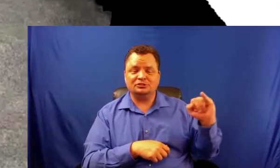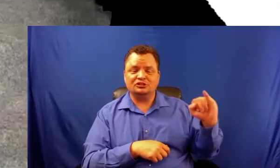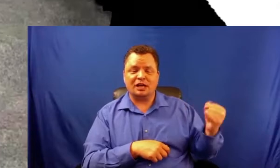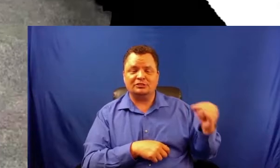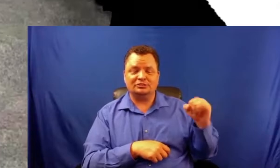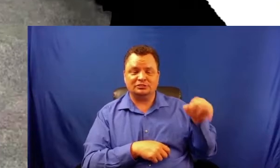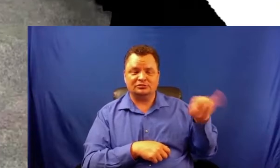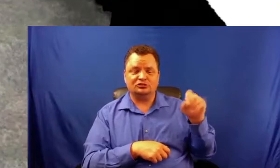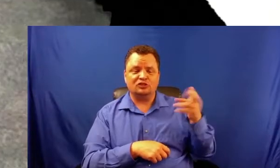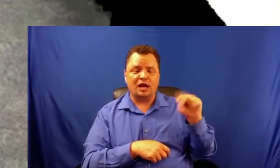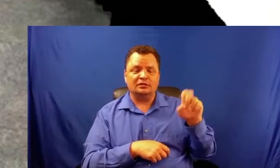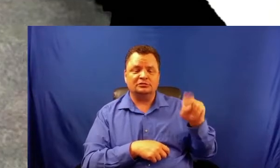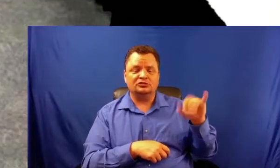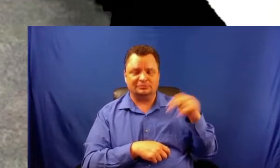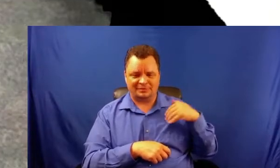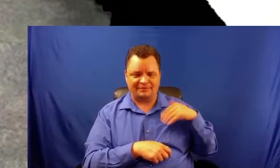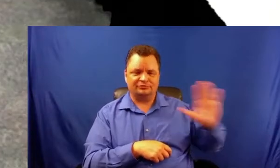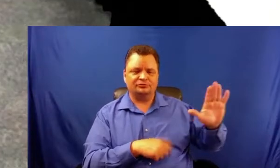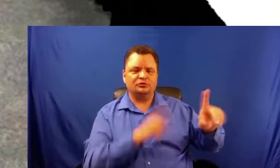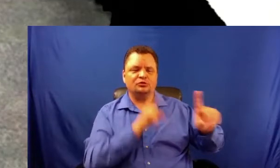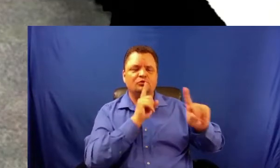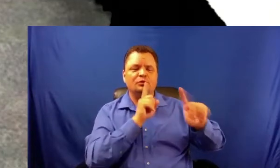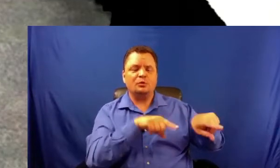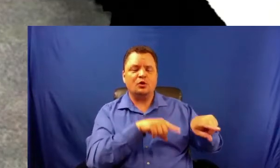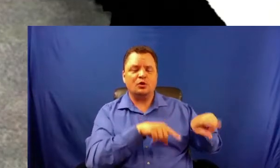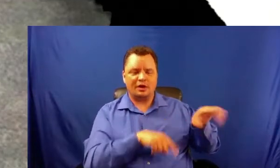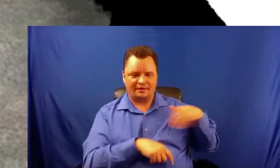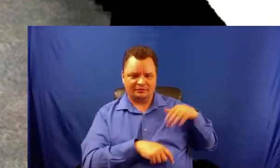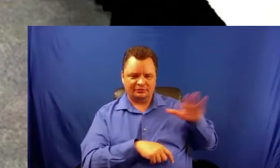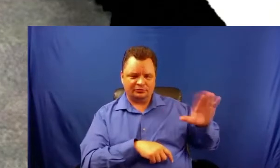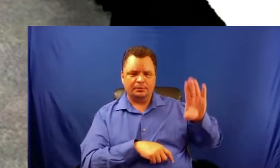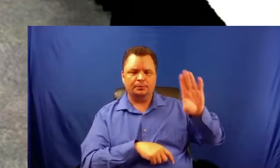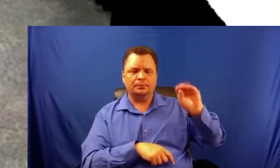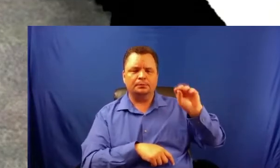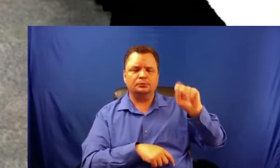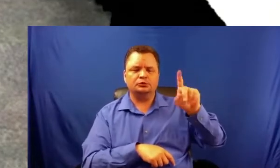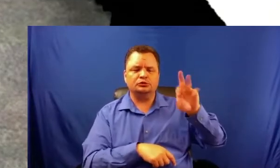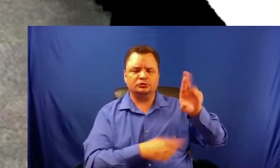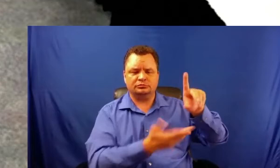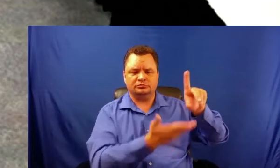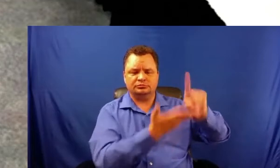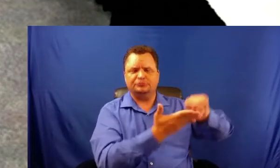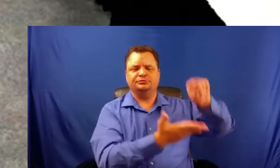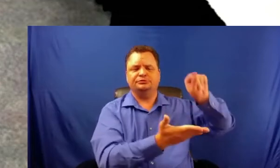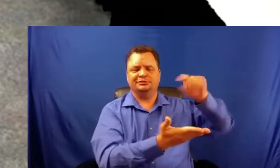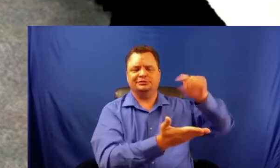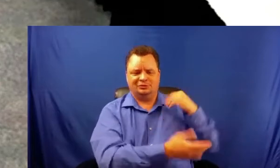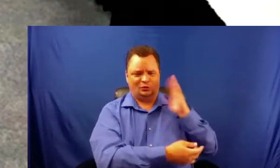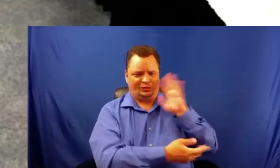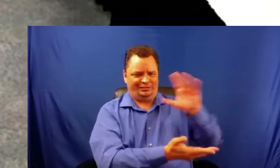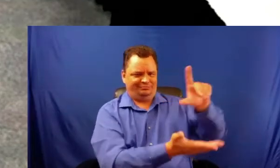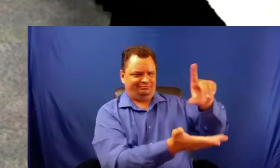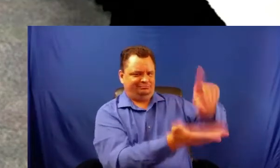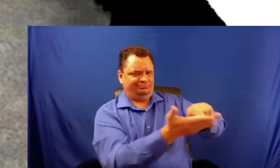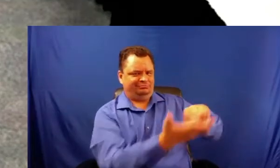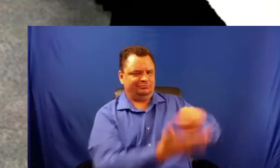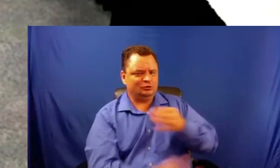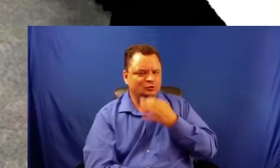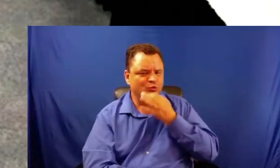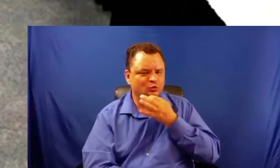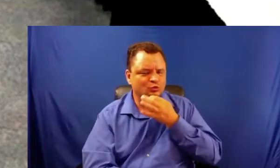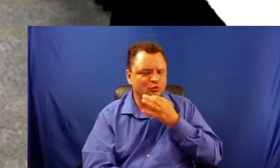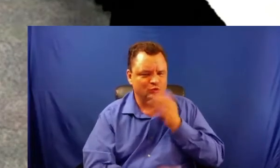boost study. So that should be available shortly. Yeah. Kari has a question. Yes.